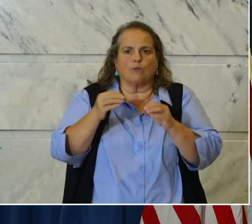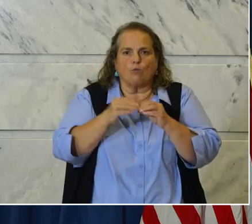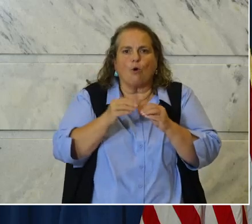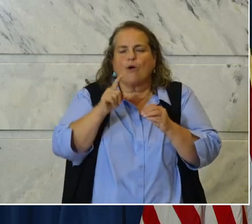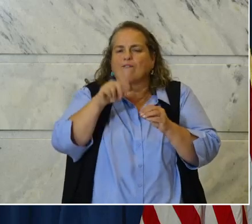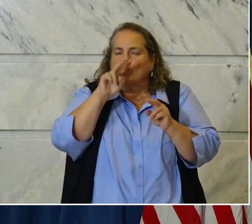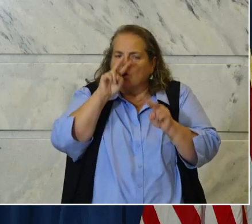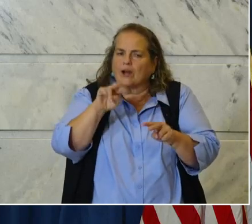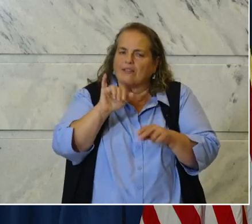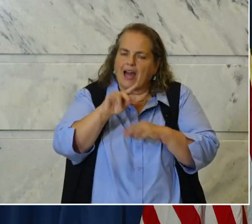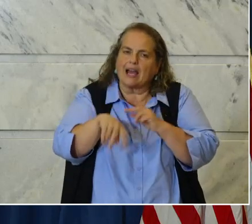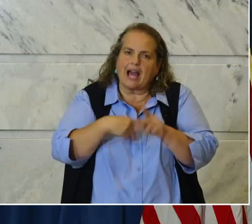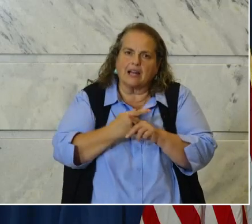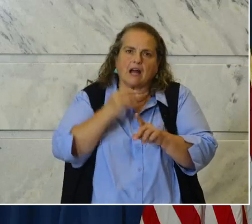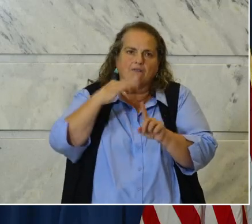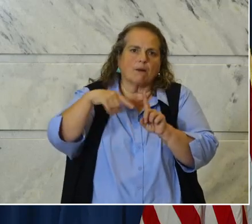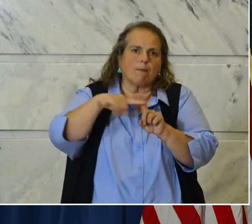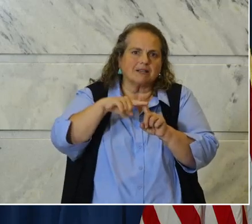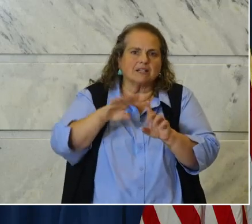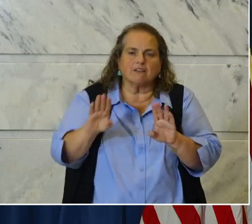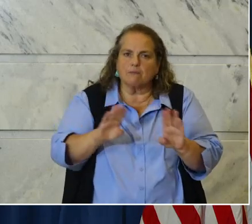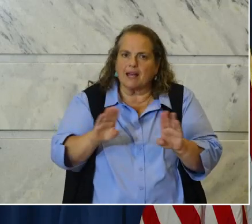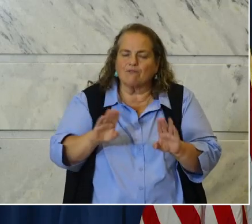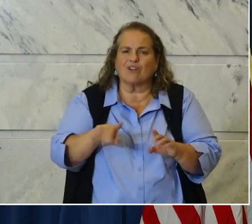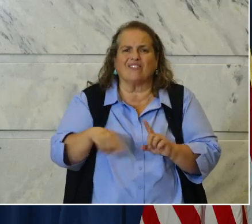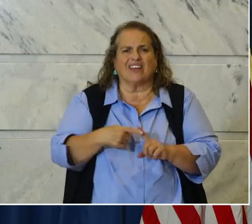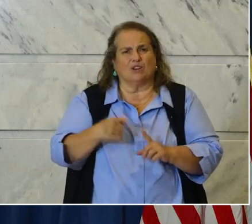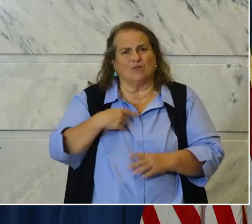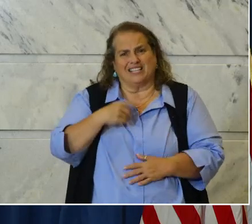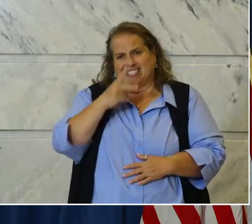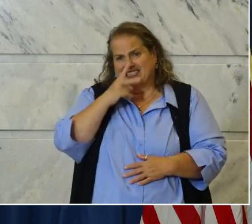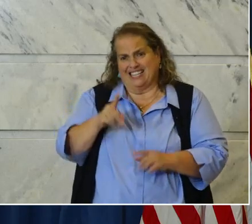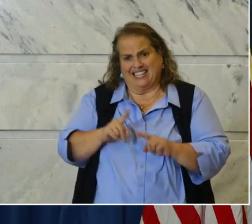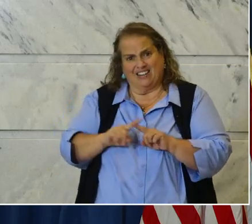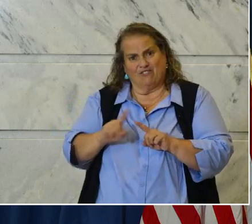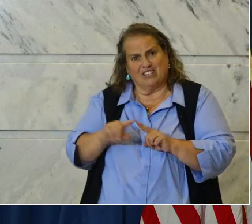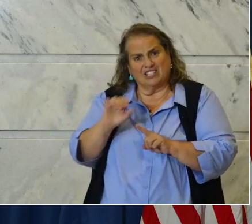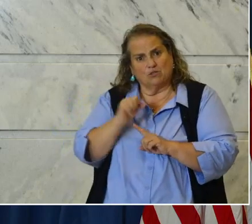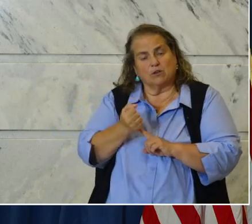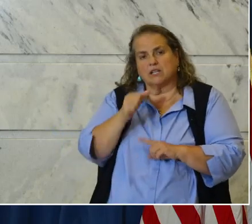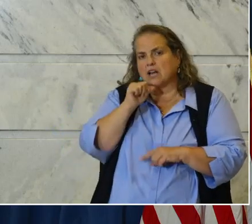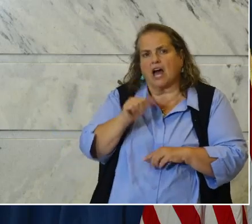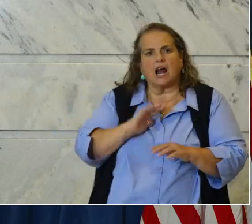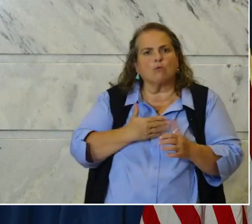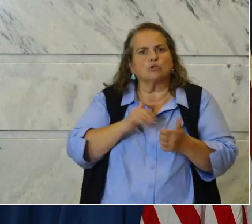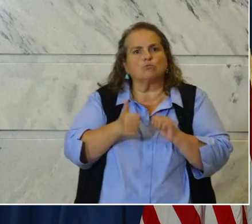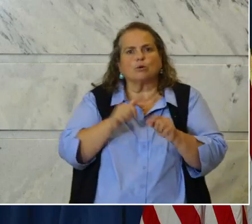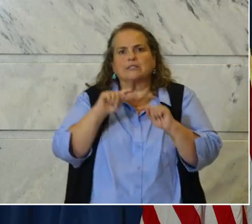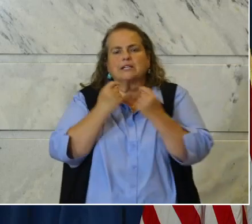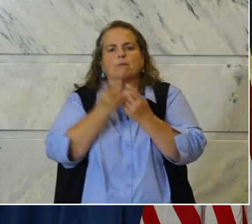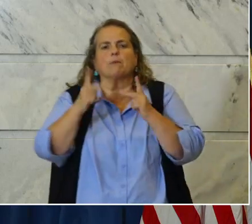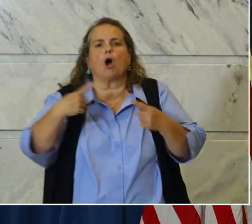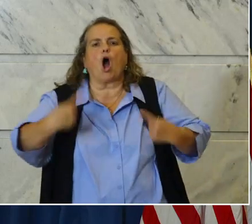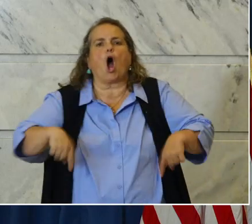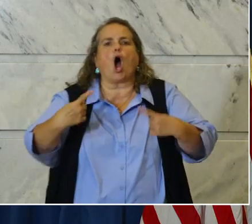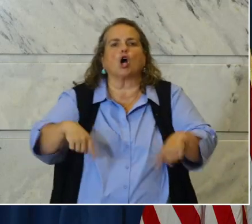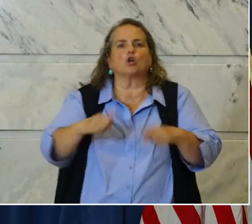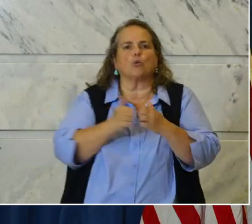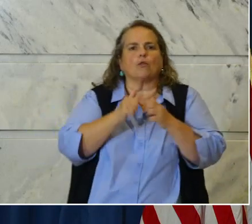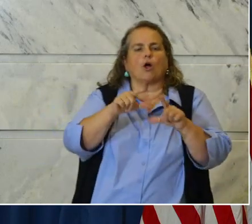that type of positive behavior. And then we're seeing in different instances, not our sports teams, people arguing with the local health